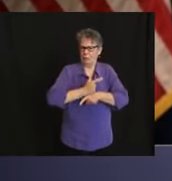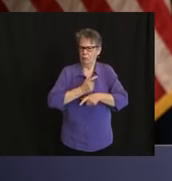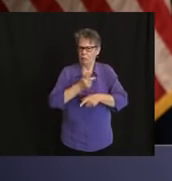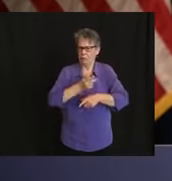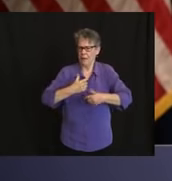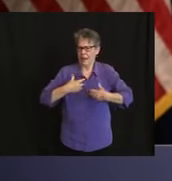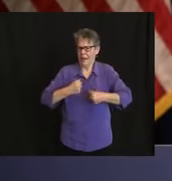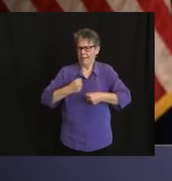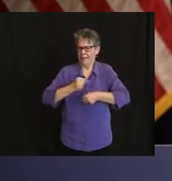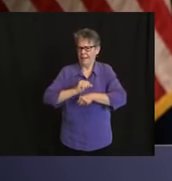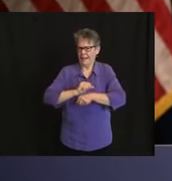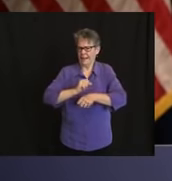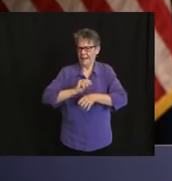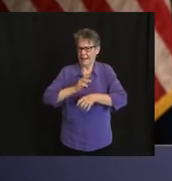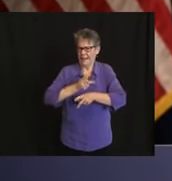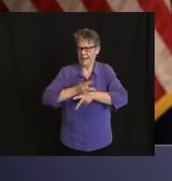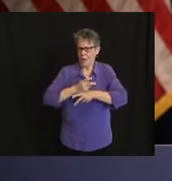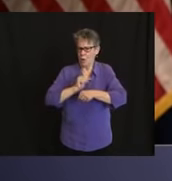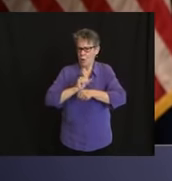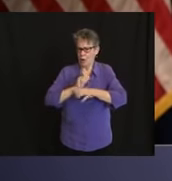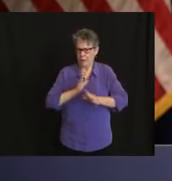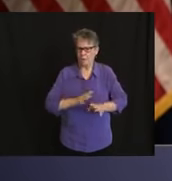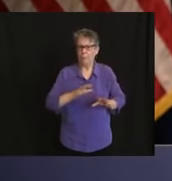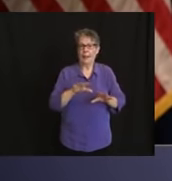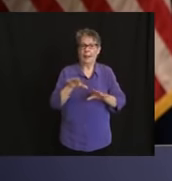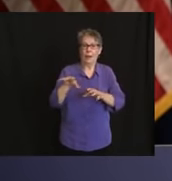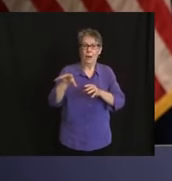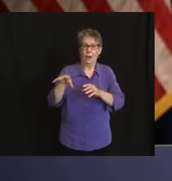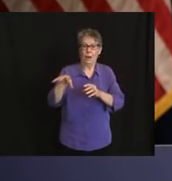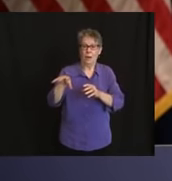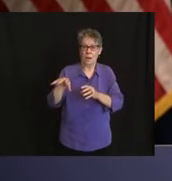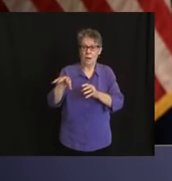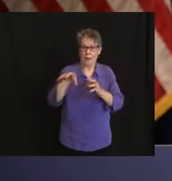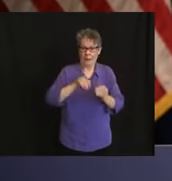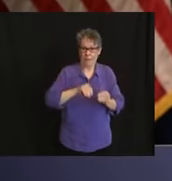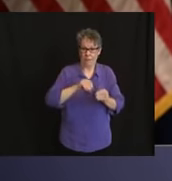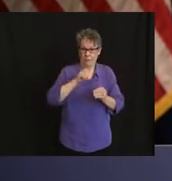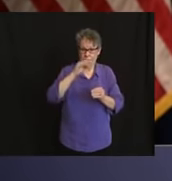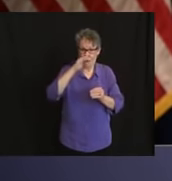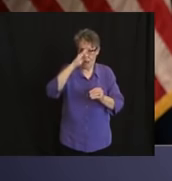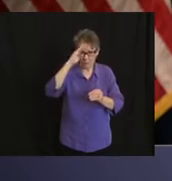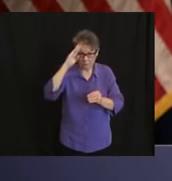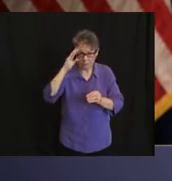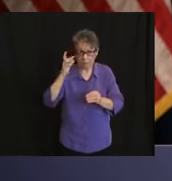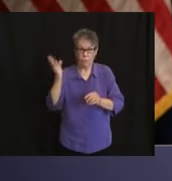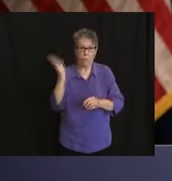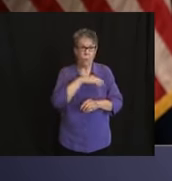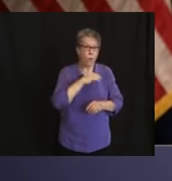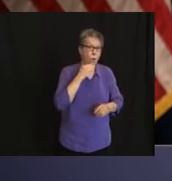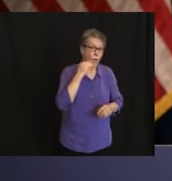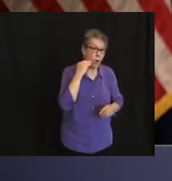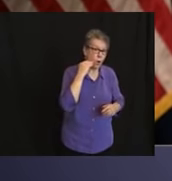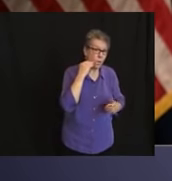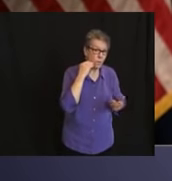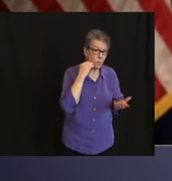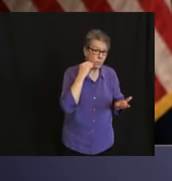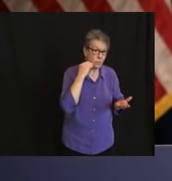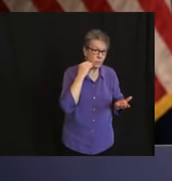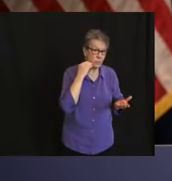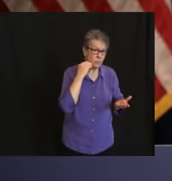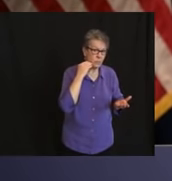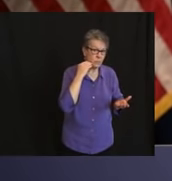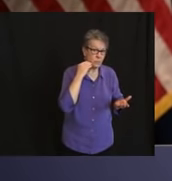How would we characterize that? Would you characterize that as having gone home, or would you characterize that as in a different? That would be a discharge with community health, community